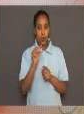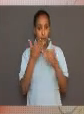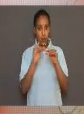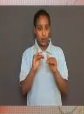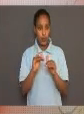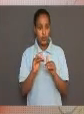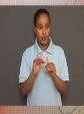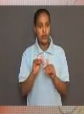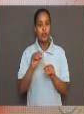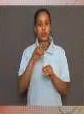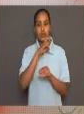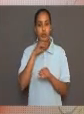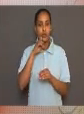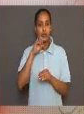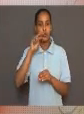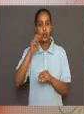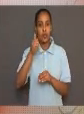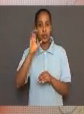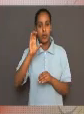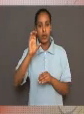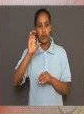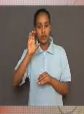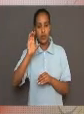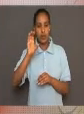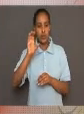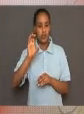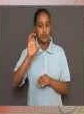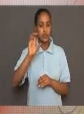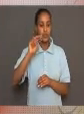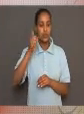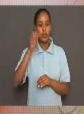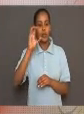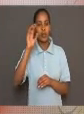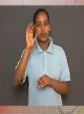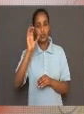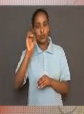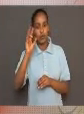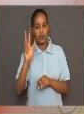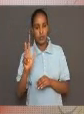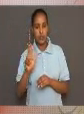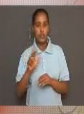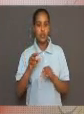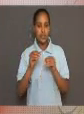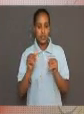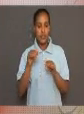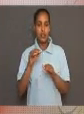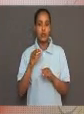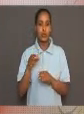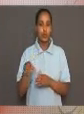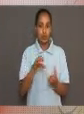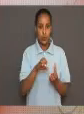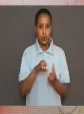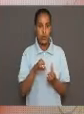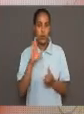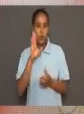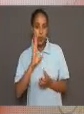amount of solid sodium carbonate, and add a drop of the distilled liquid to moisten some